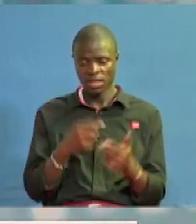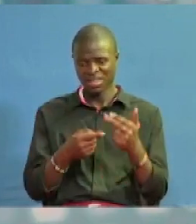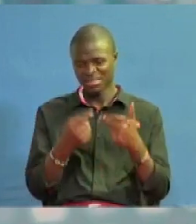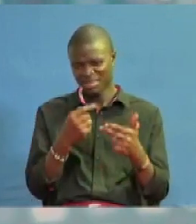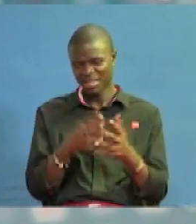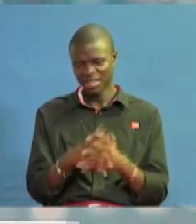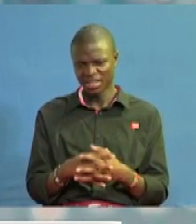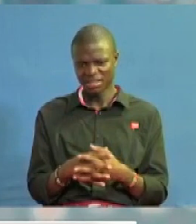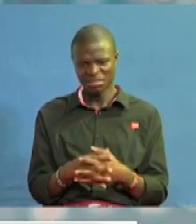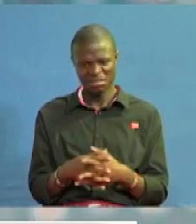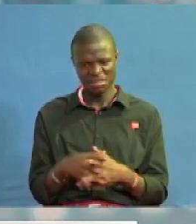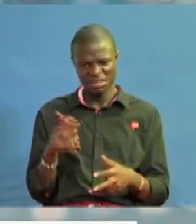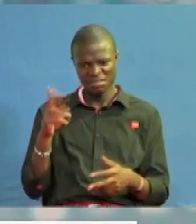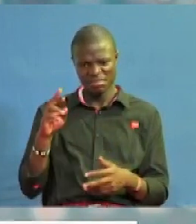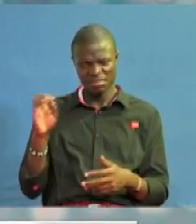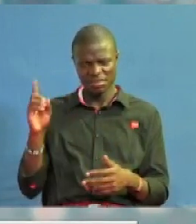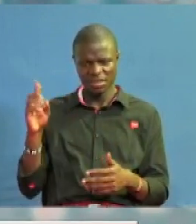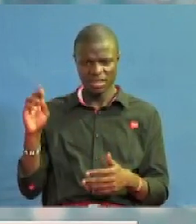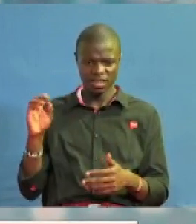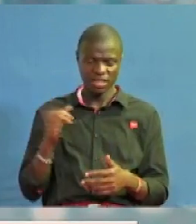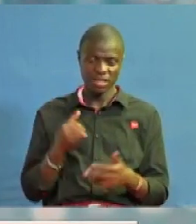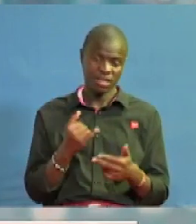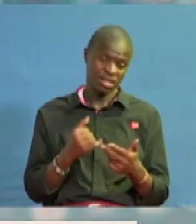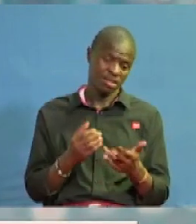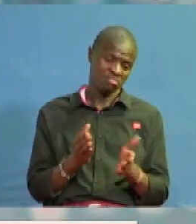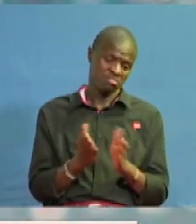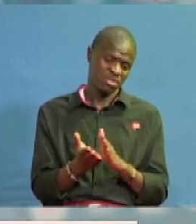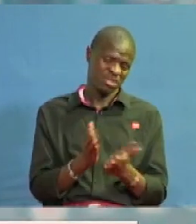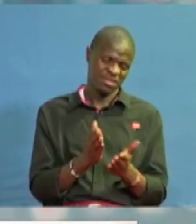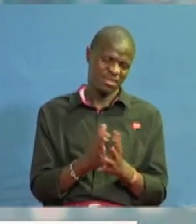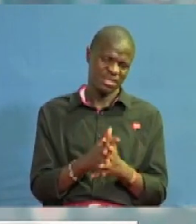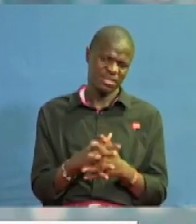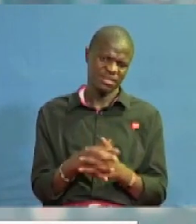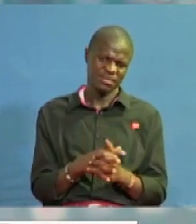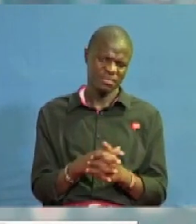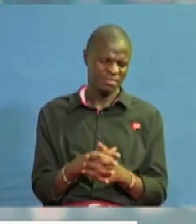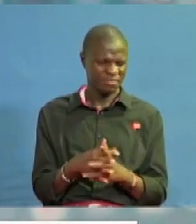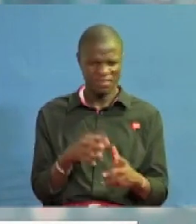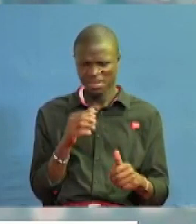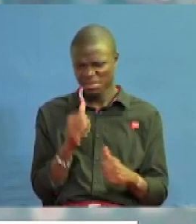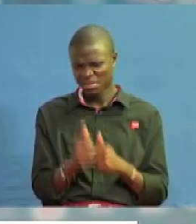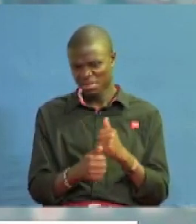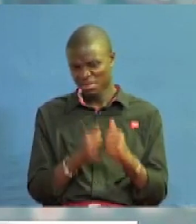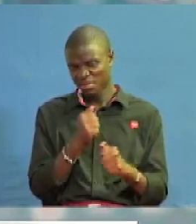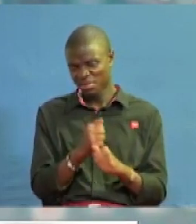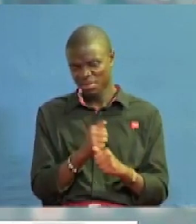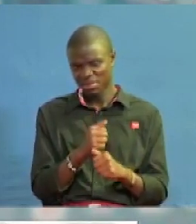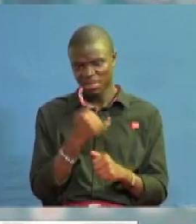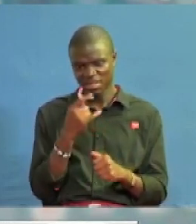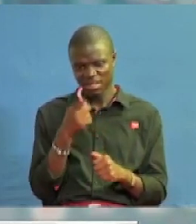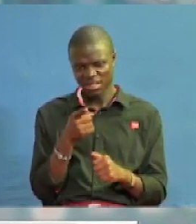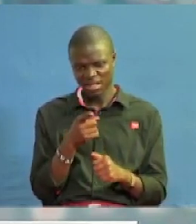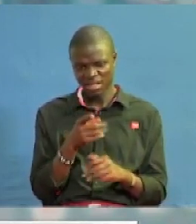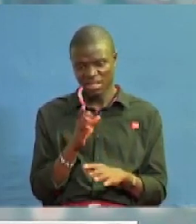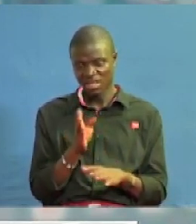Okay? So look at the product or the service that this company is selling. And then what you do is you ask yourself, is this